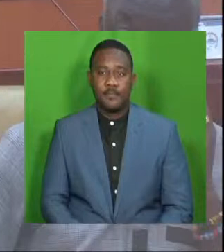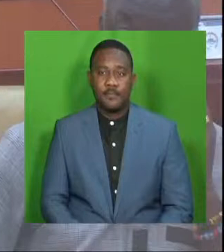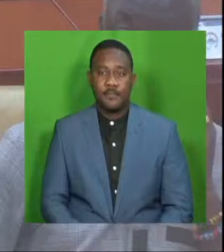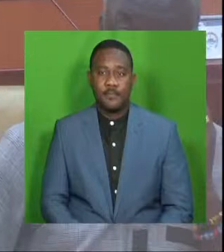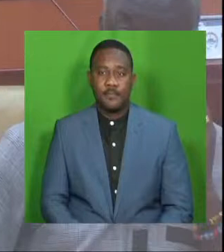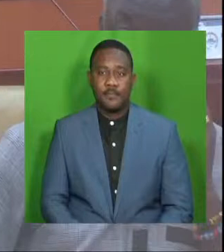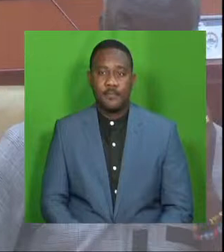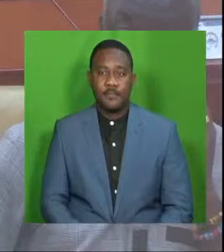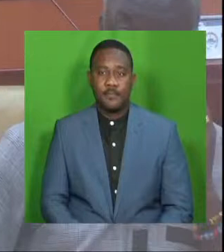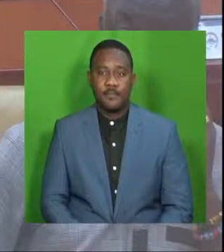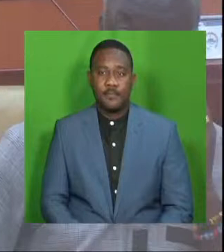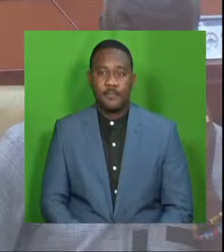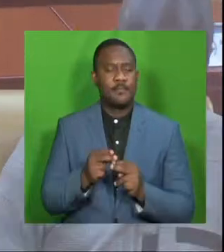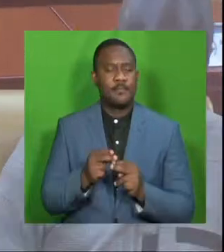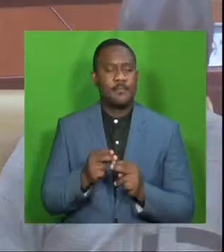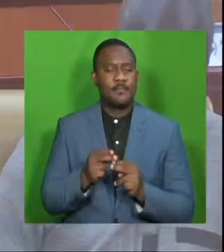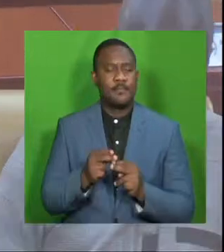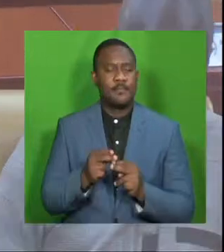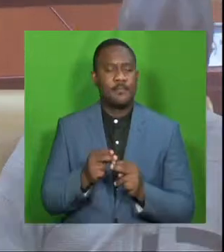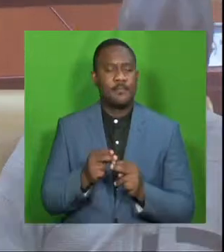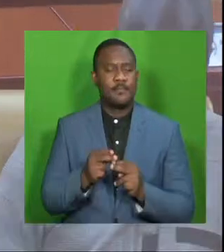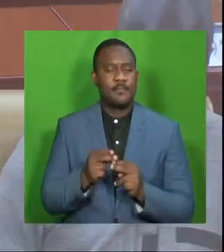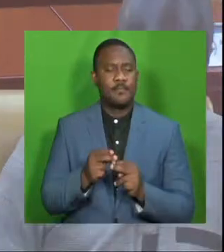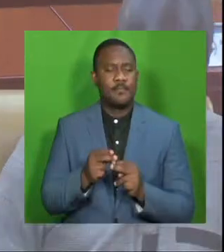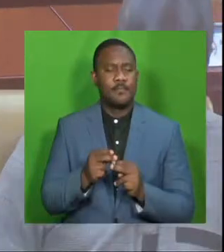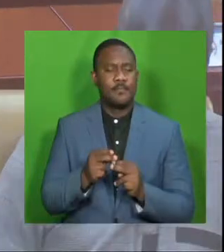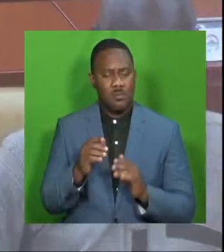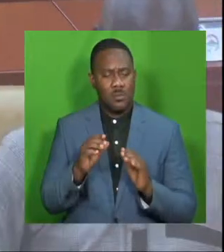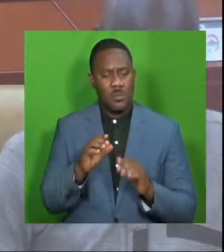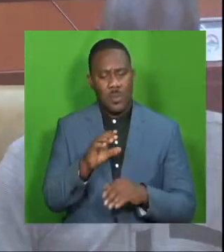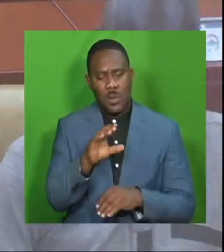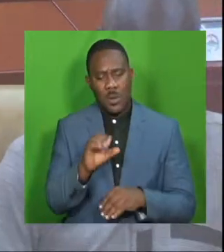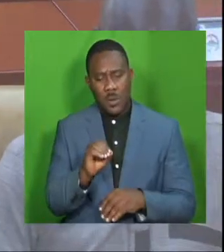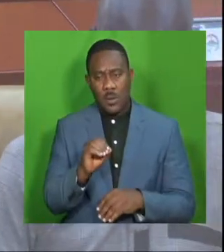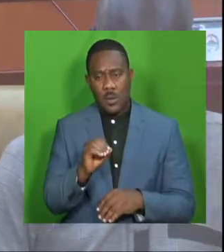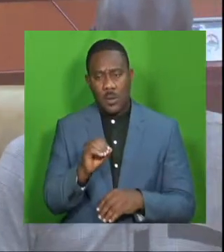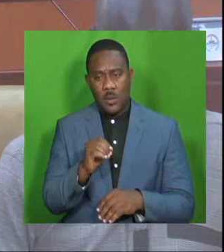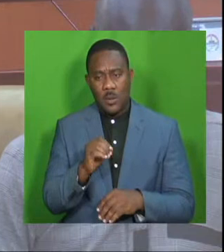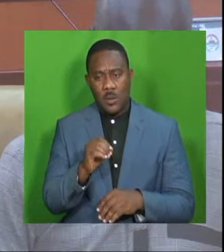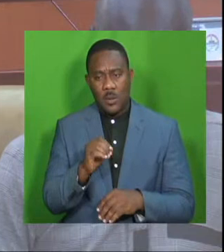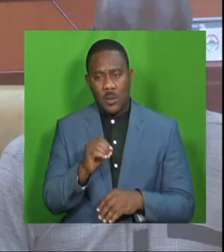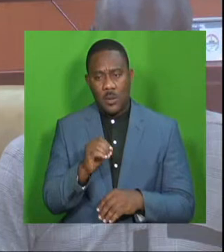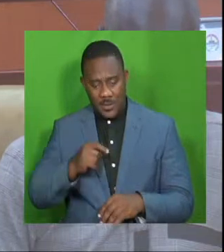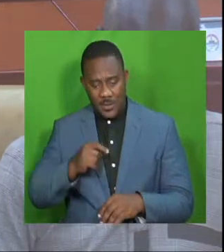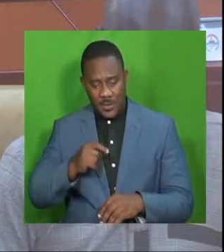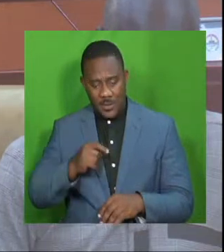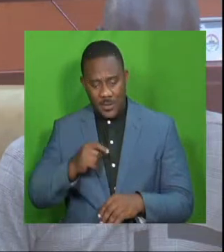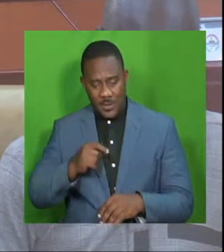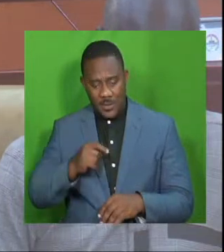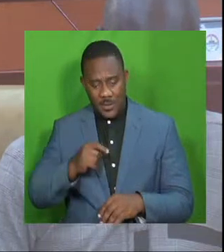name of the entity we are contracting with, the Spanish entity,